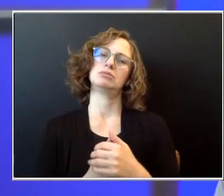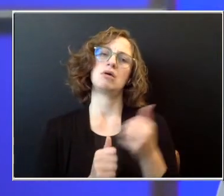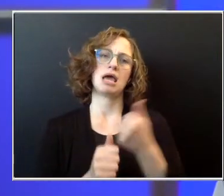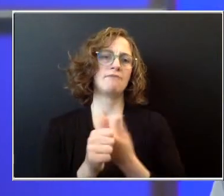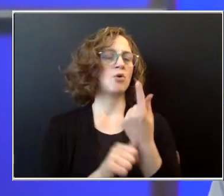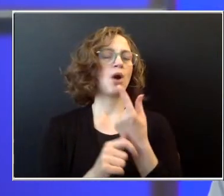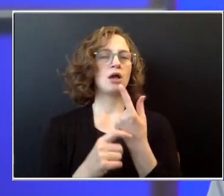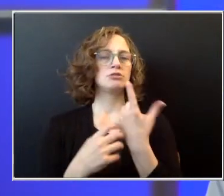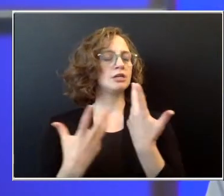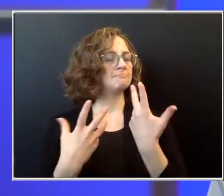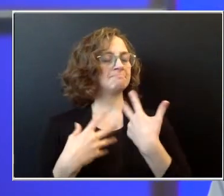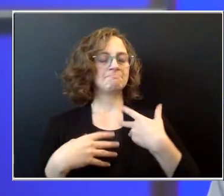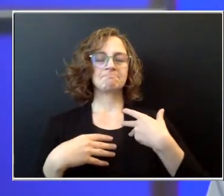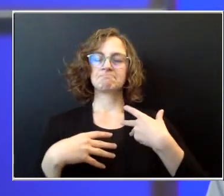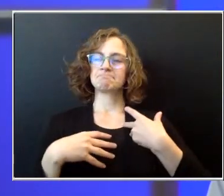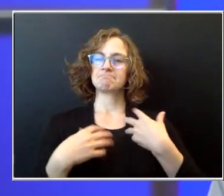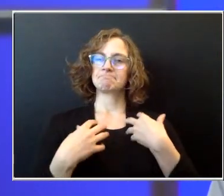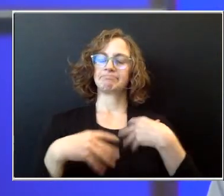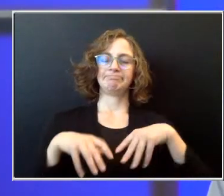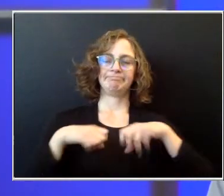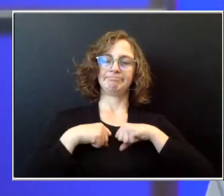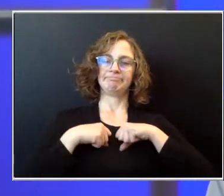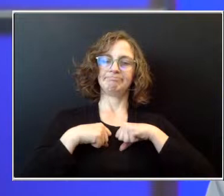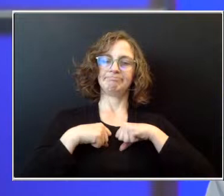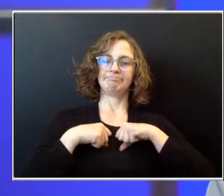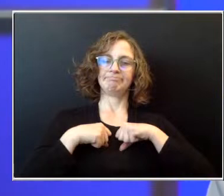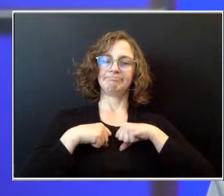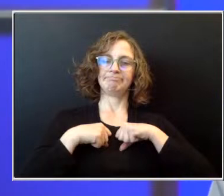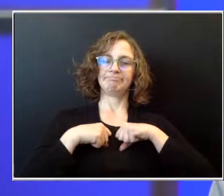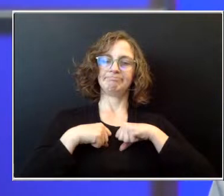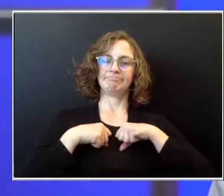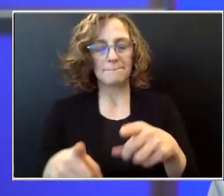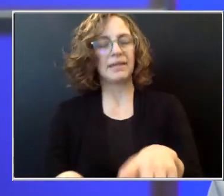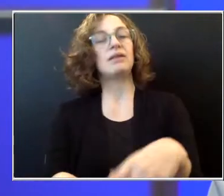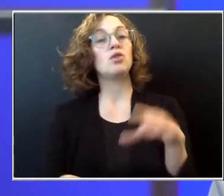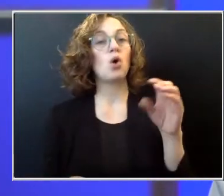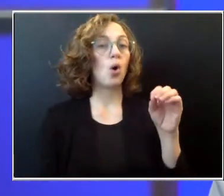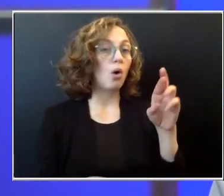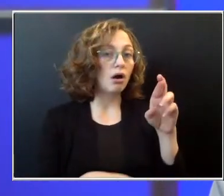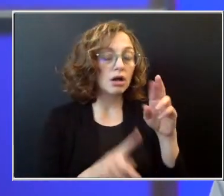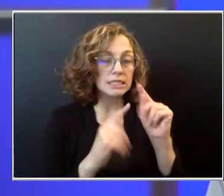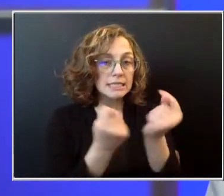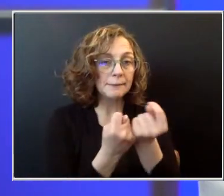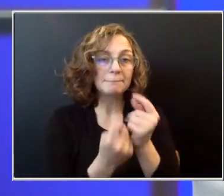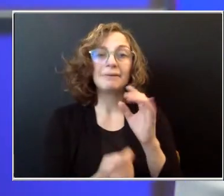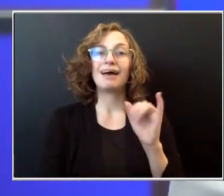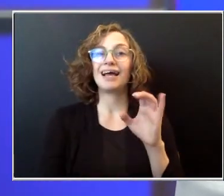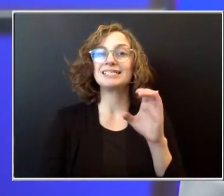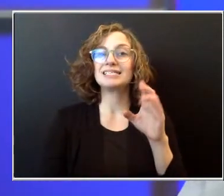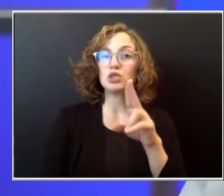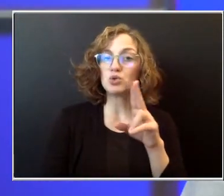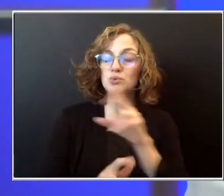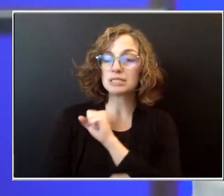and the OR teams and the ICU staff and everyone that was involved, and the coordinators